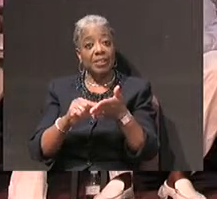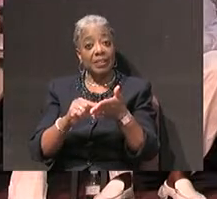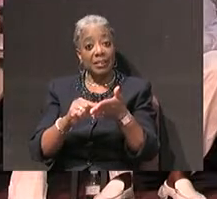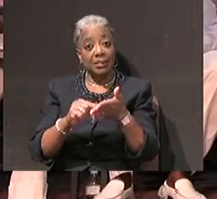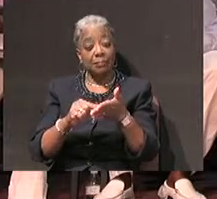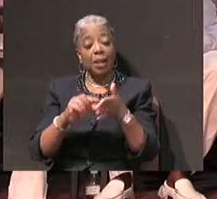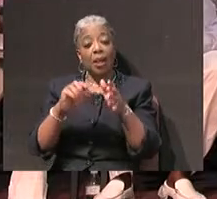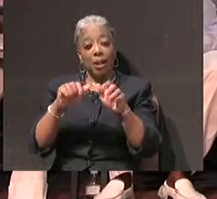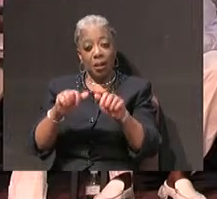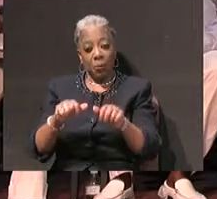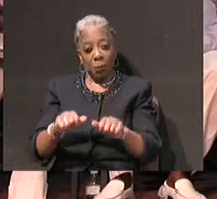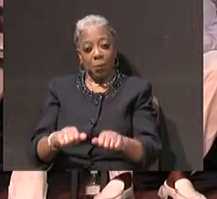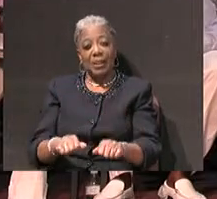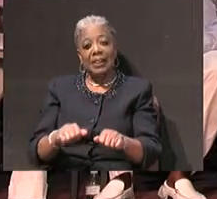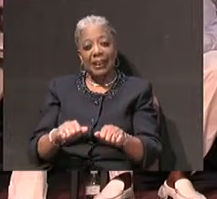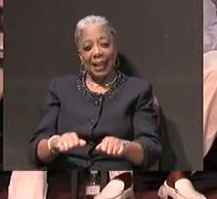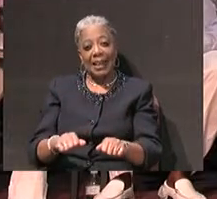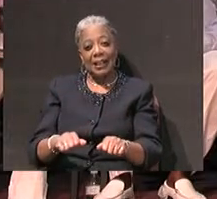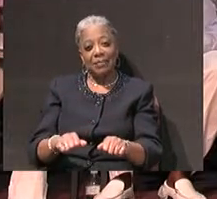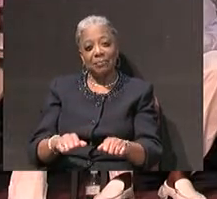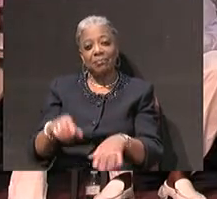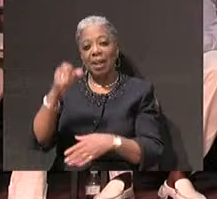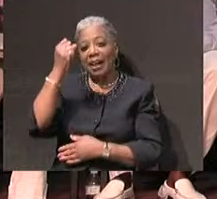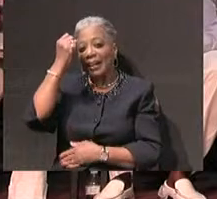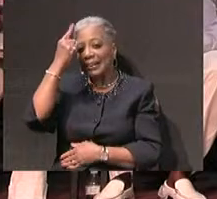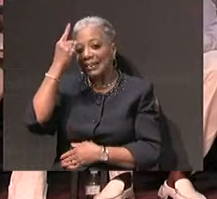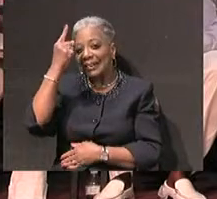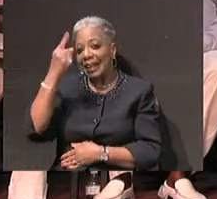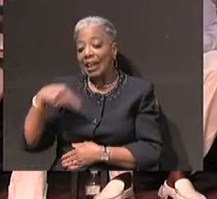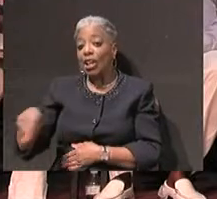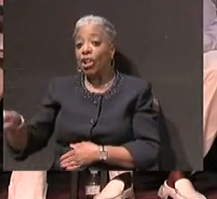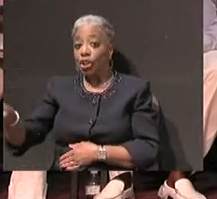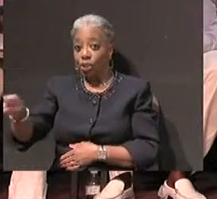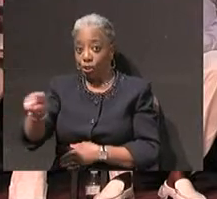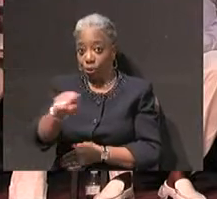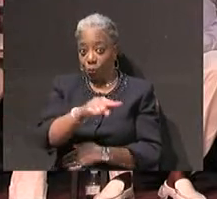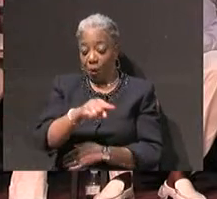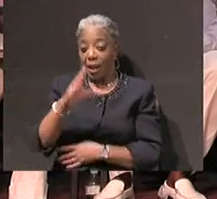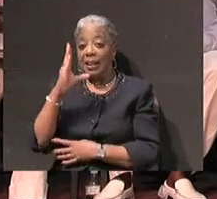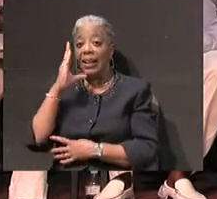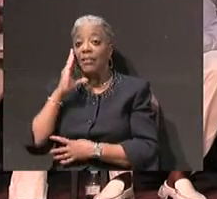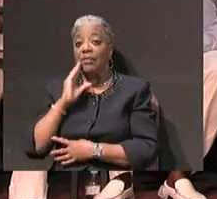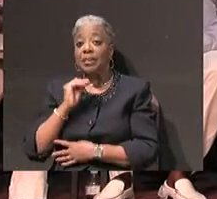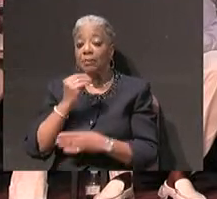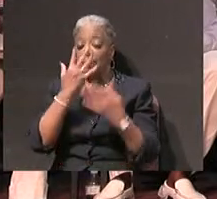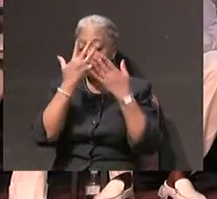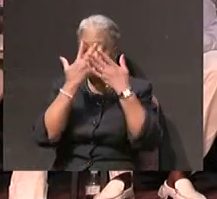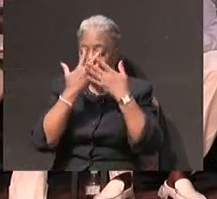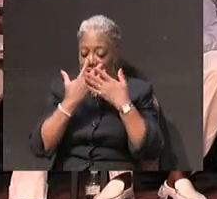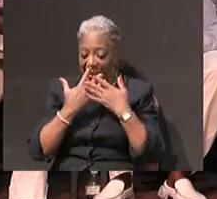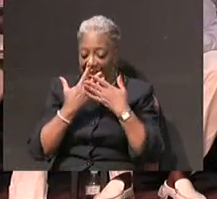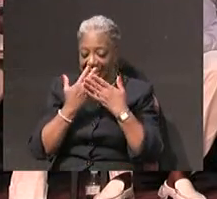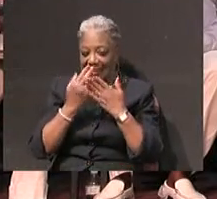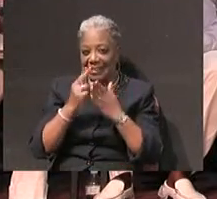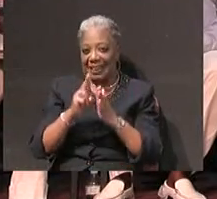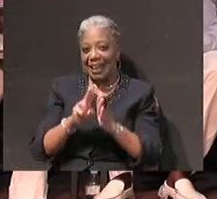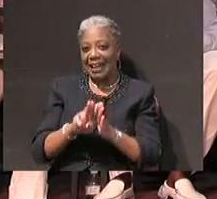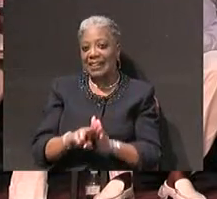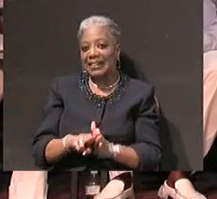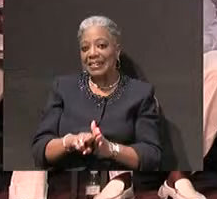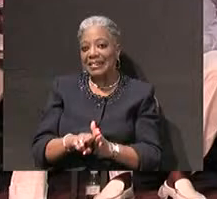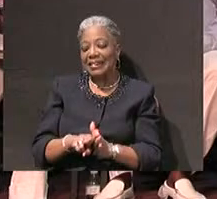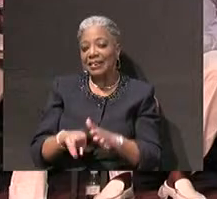experienced disappointment and sadness and despair and a sense of